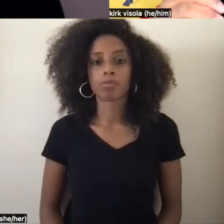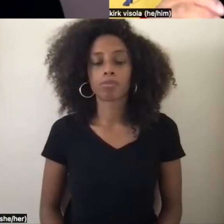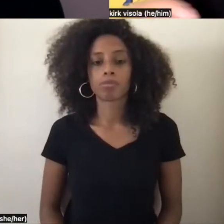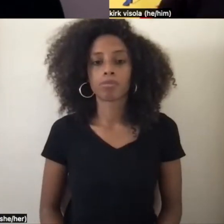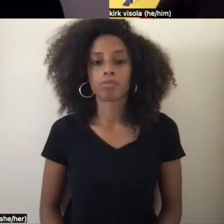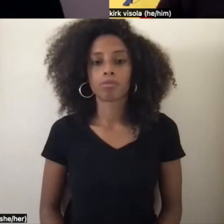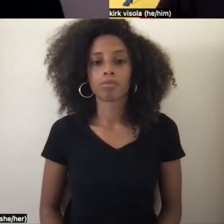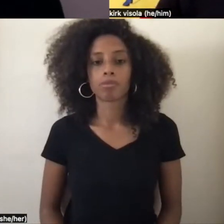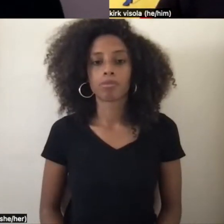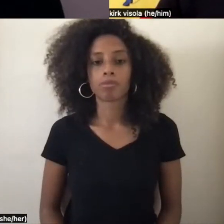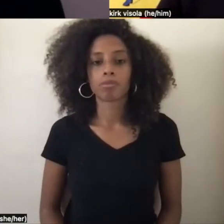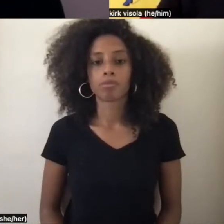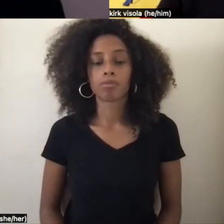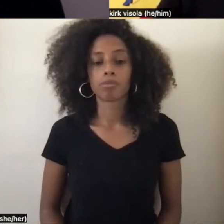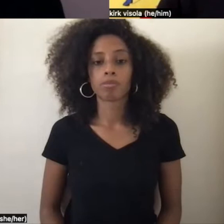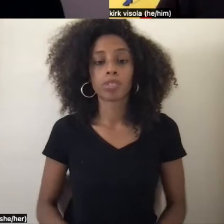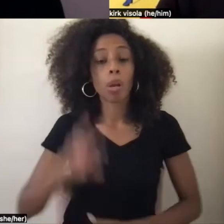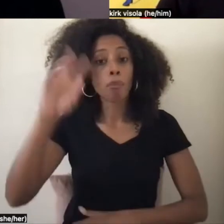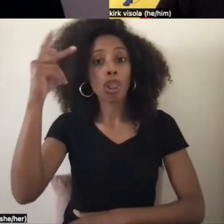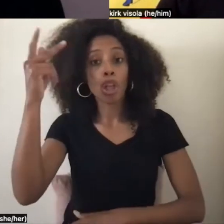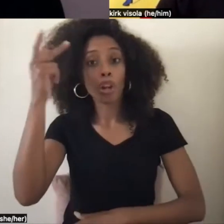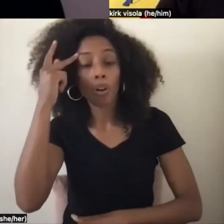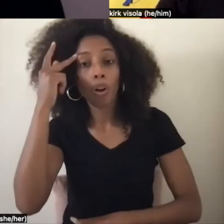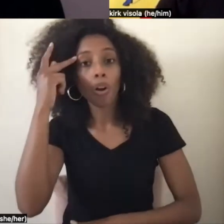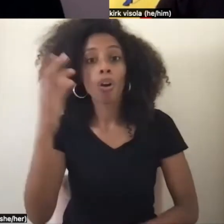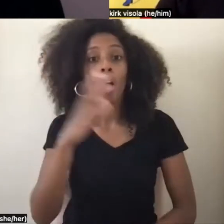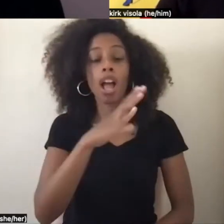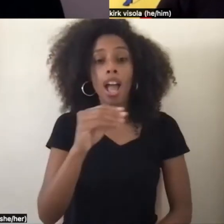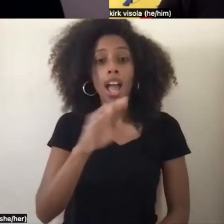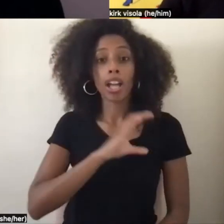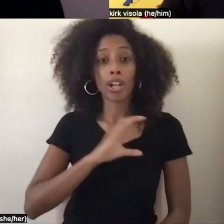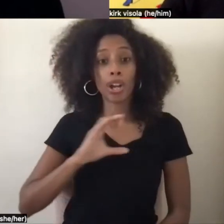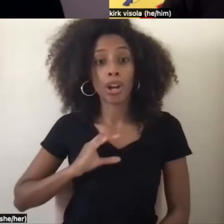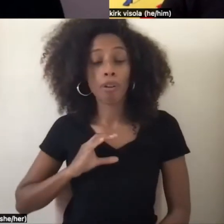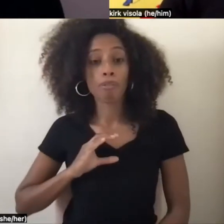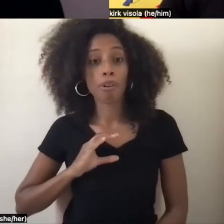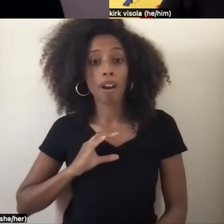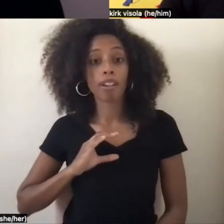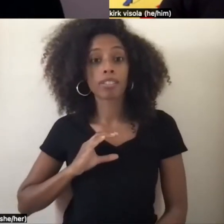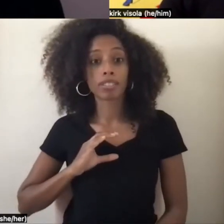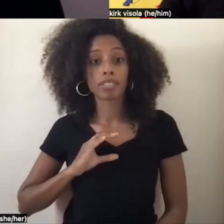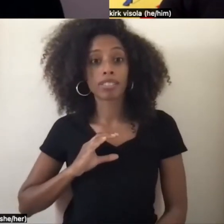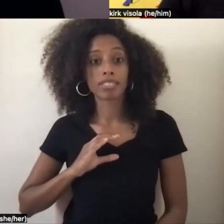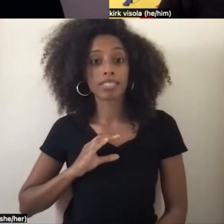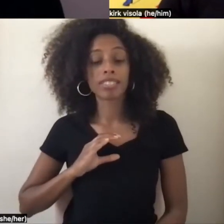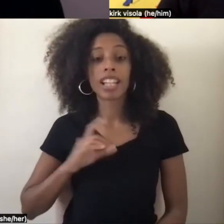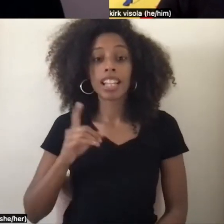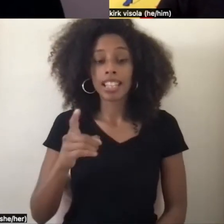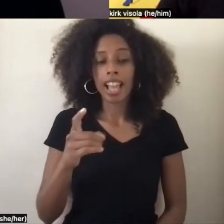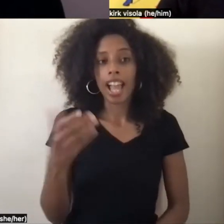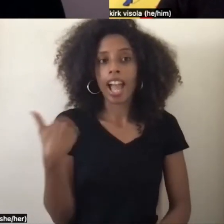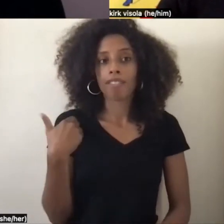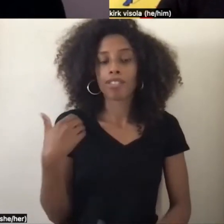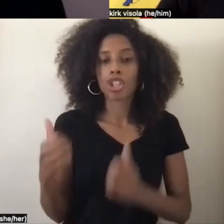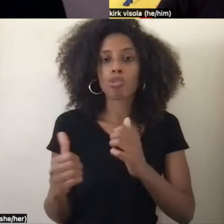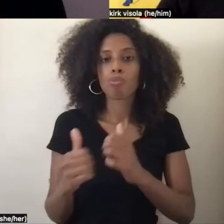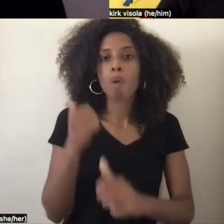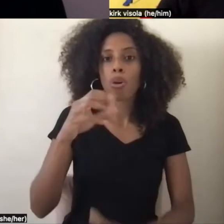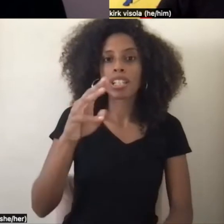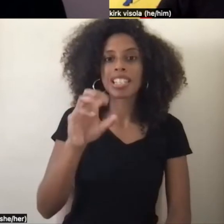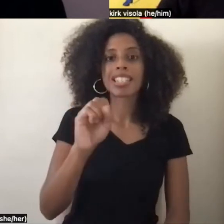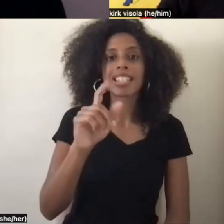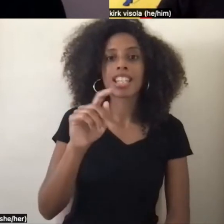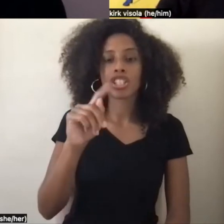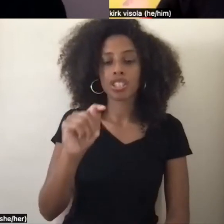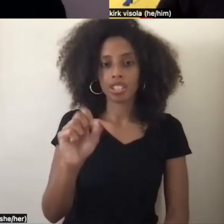of political seats, yet they're a minority in this country. But they are the ones that run it, and they are the